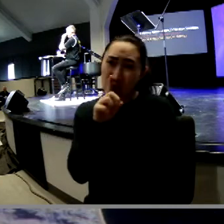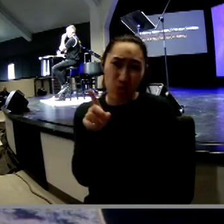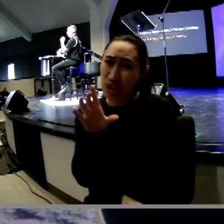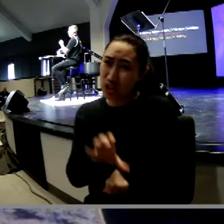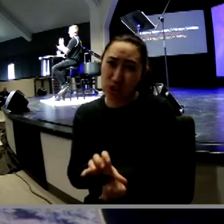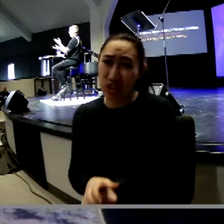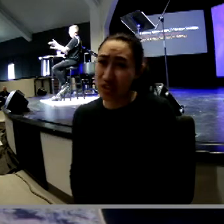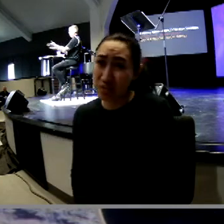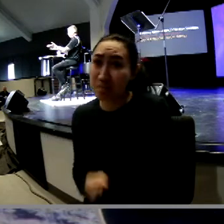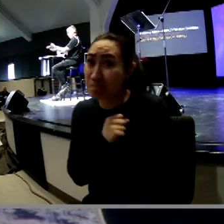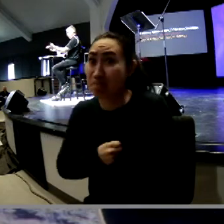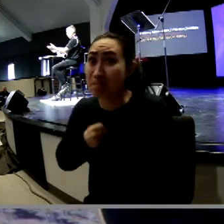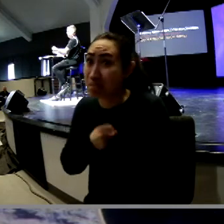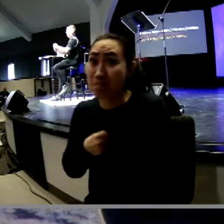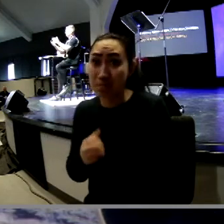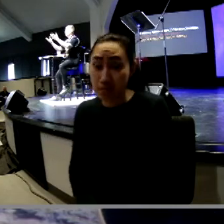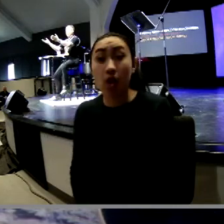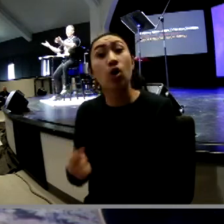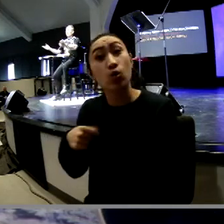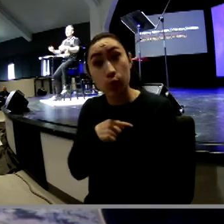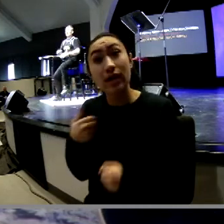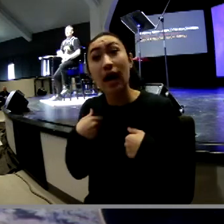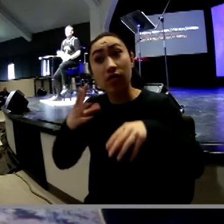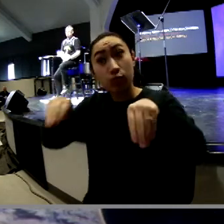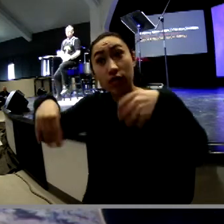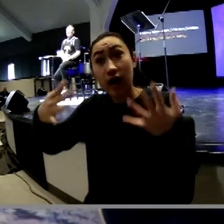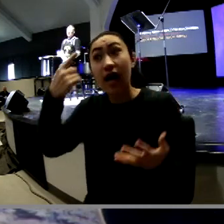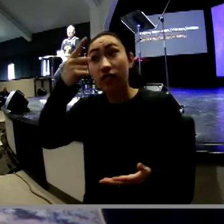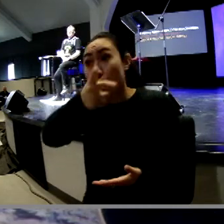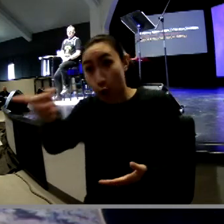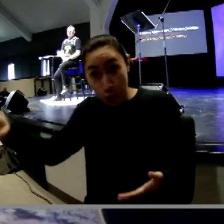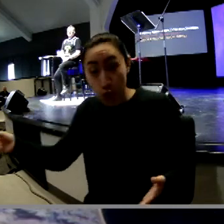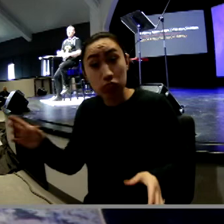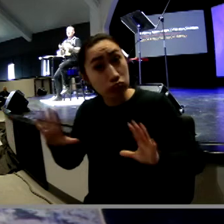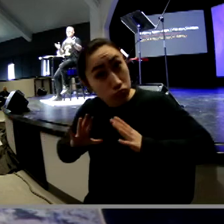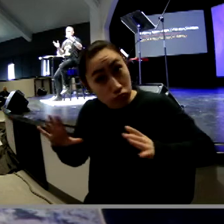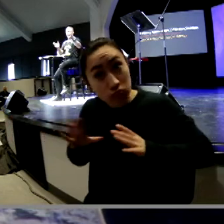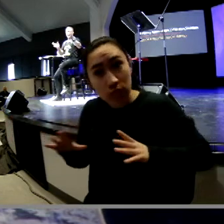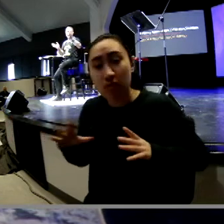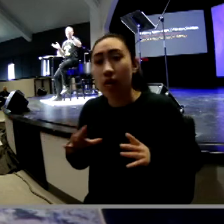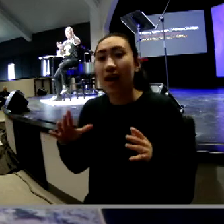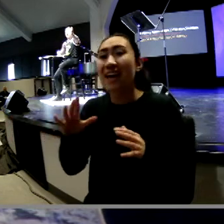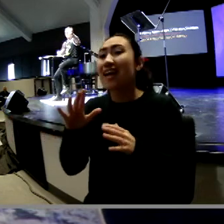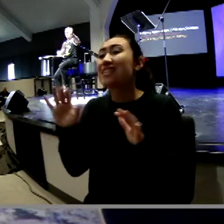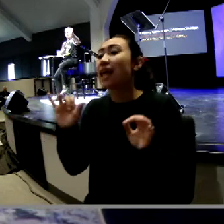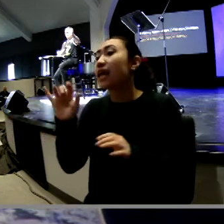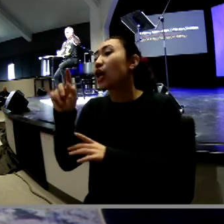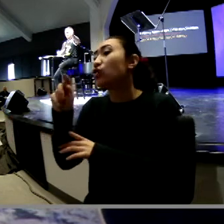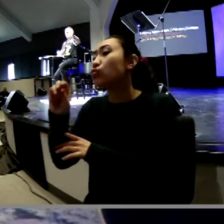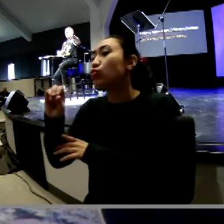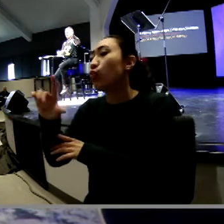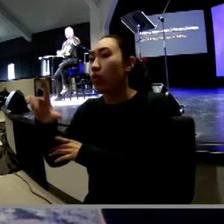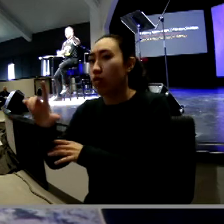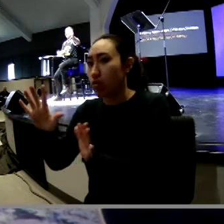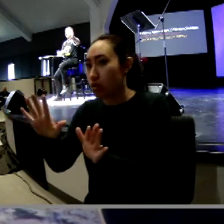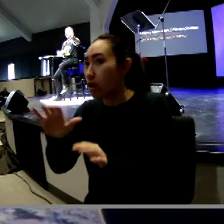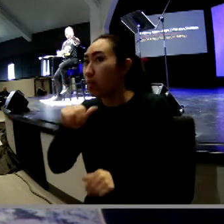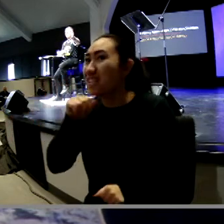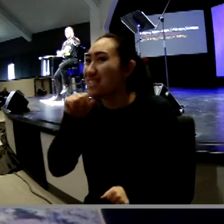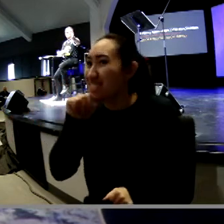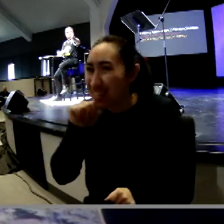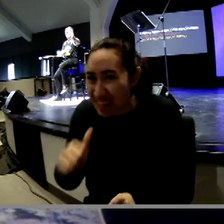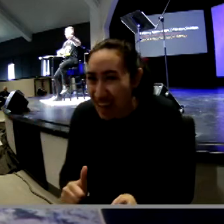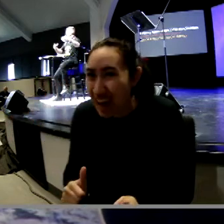like that. We'll have a word. We'll have some pre-recorded worship, but it's a form of delivery, okay? It's a